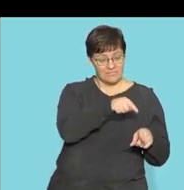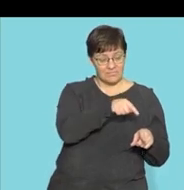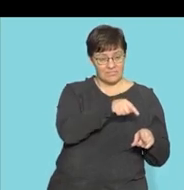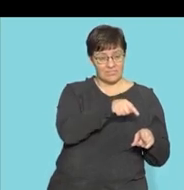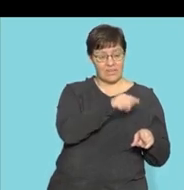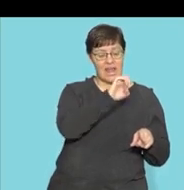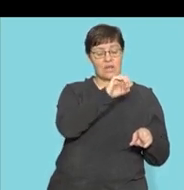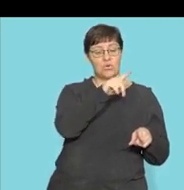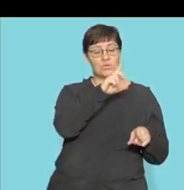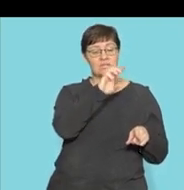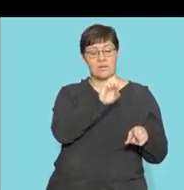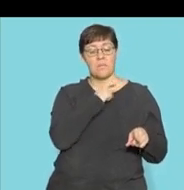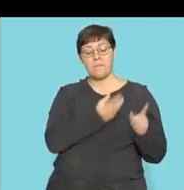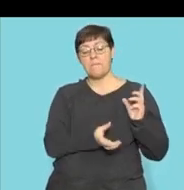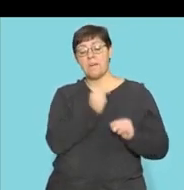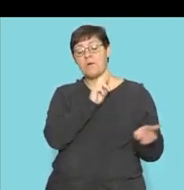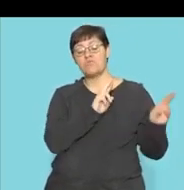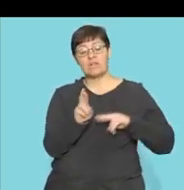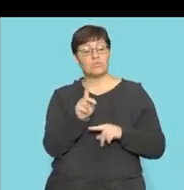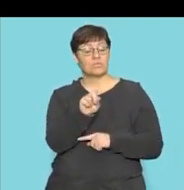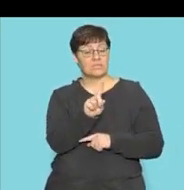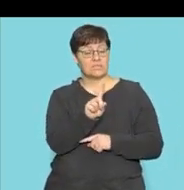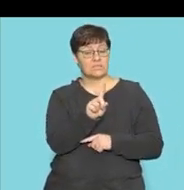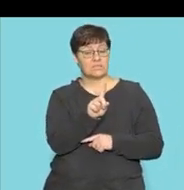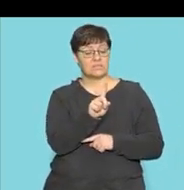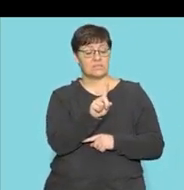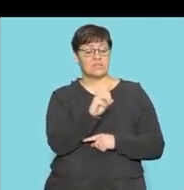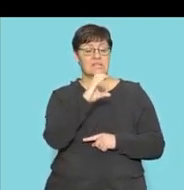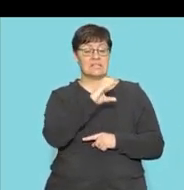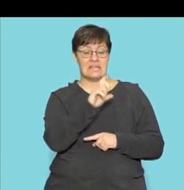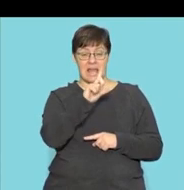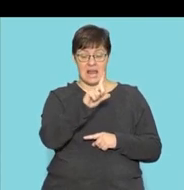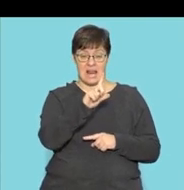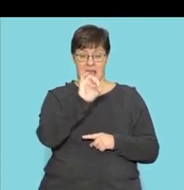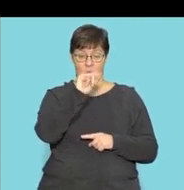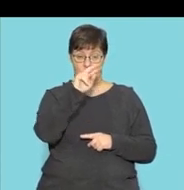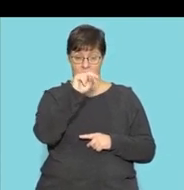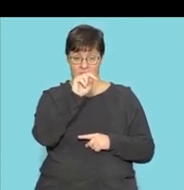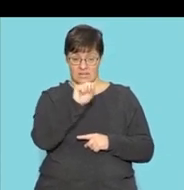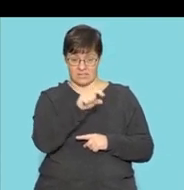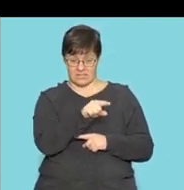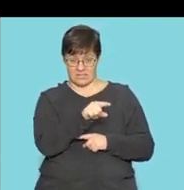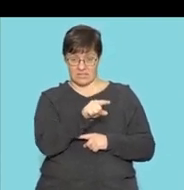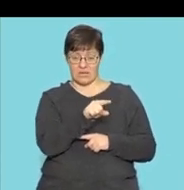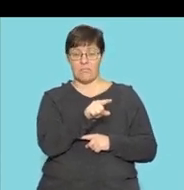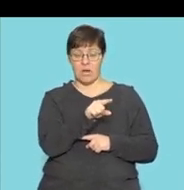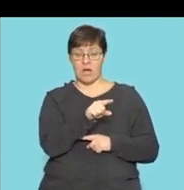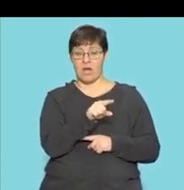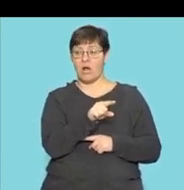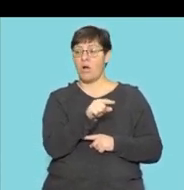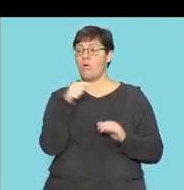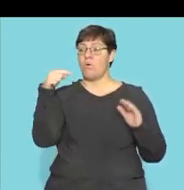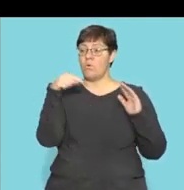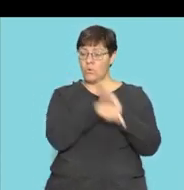this electrode, we're finding that we've got the reaction of chloride ions are